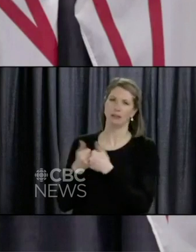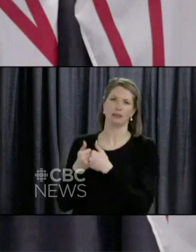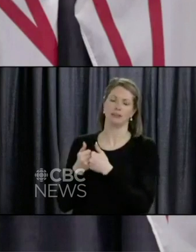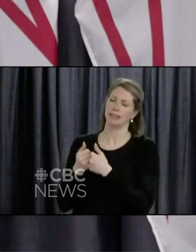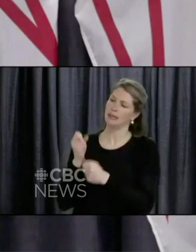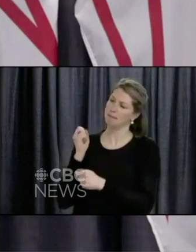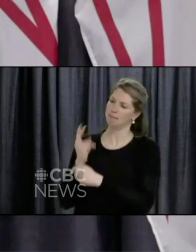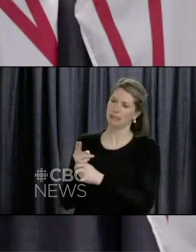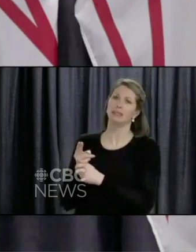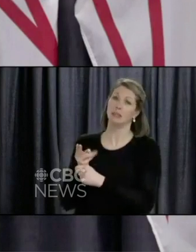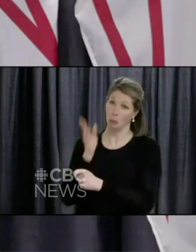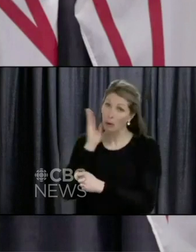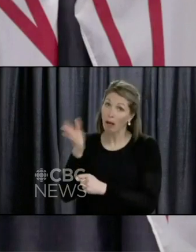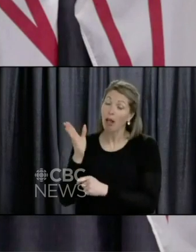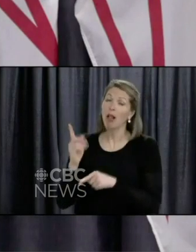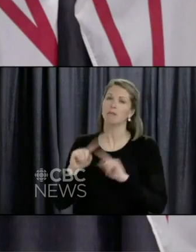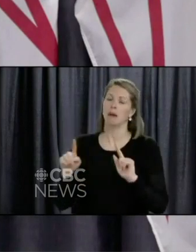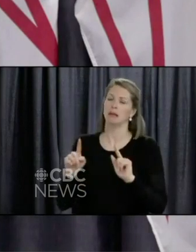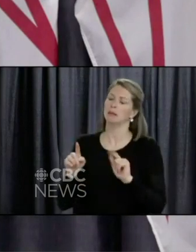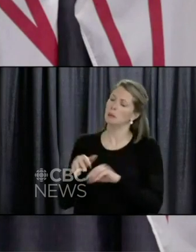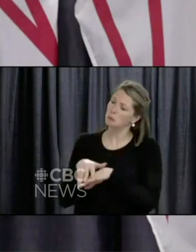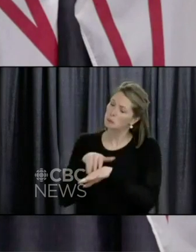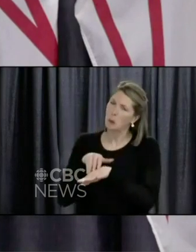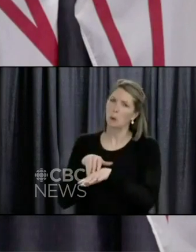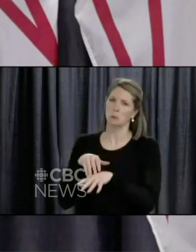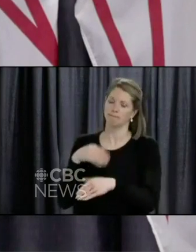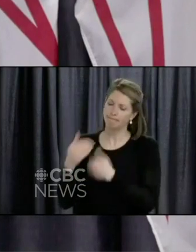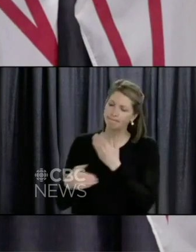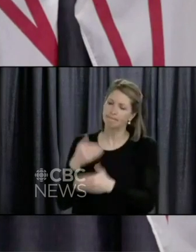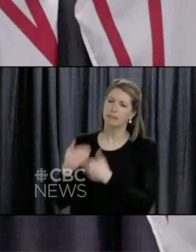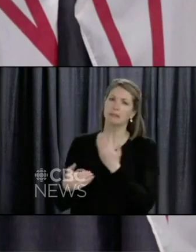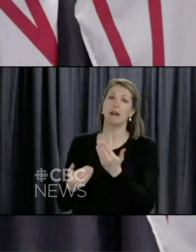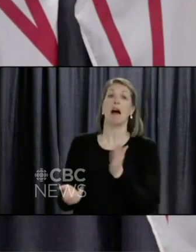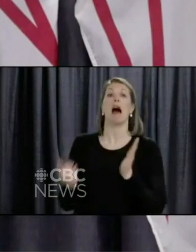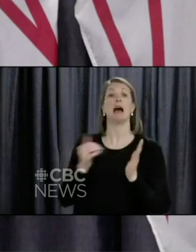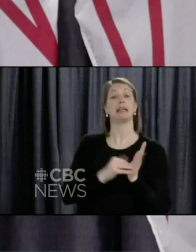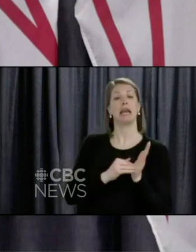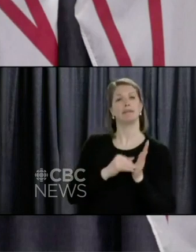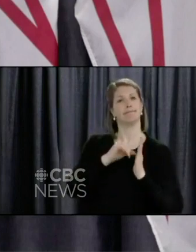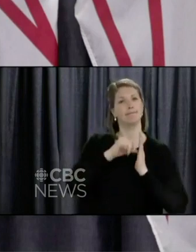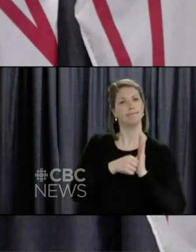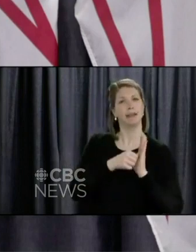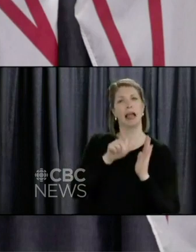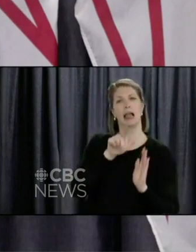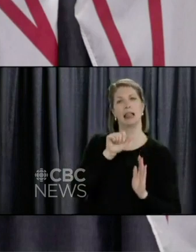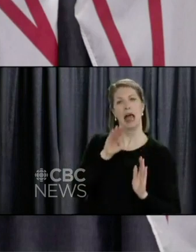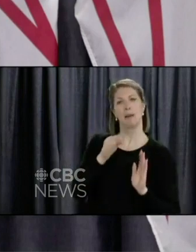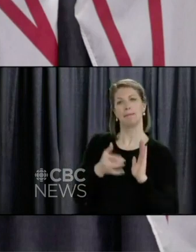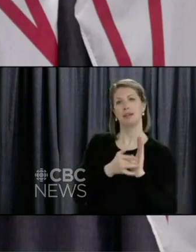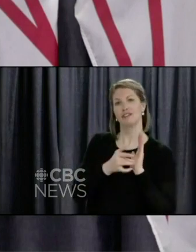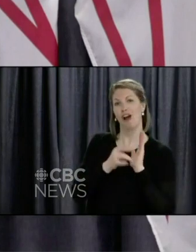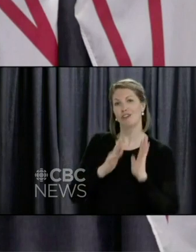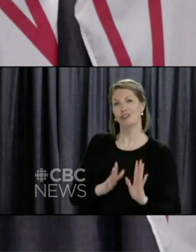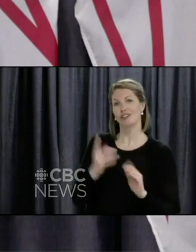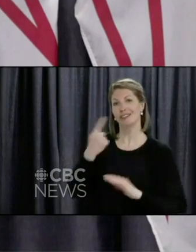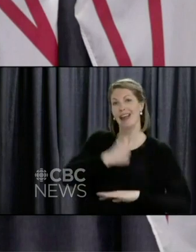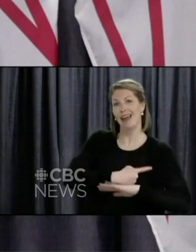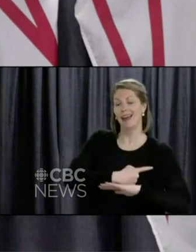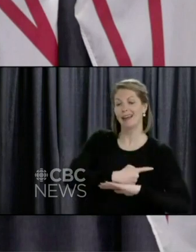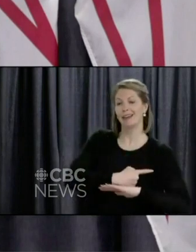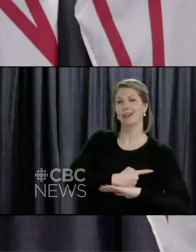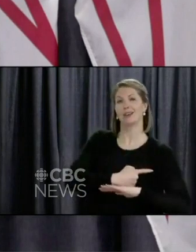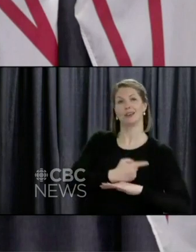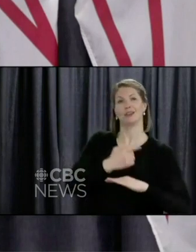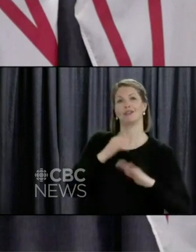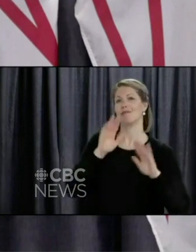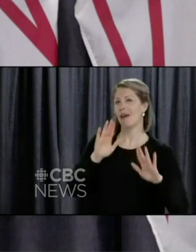a great team of healthcare professionals, and today we celebrate, lab technologists. And for me, it reminded me of my